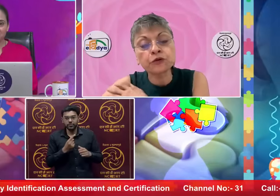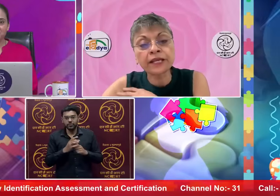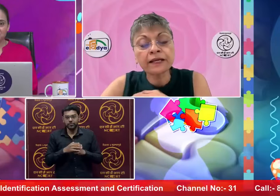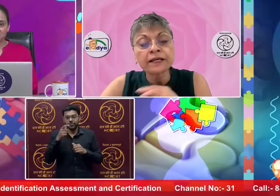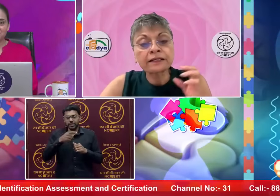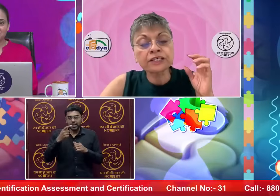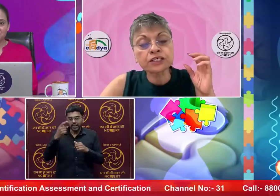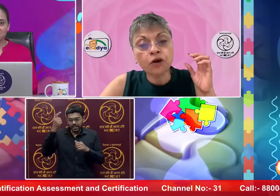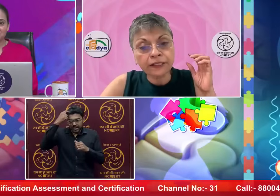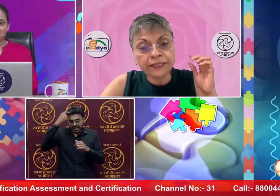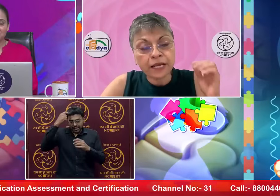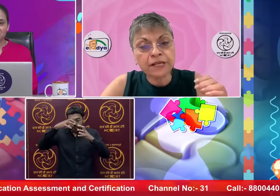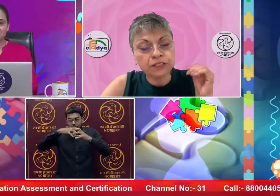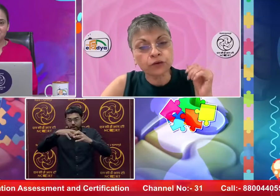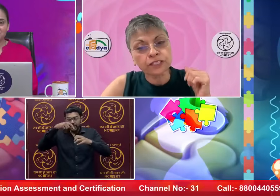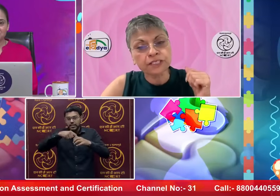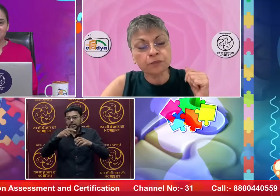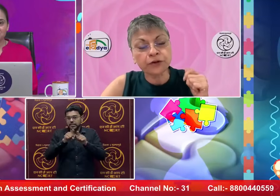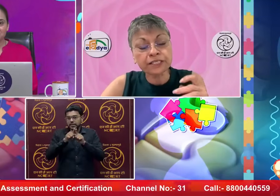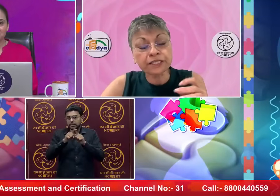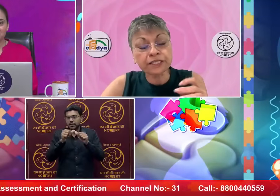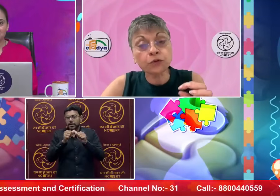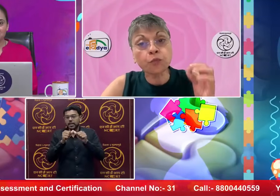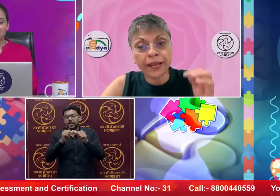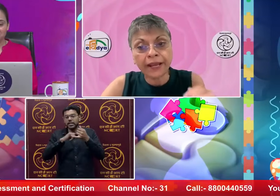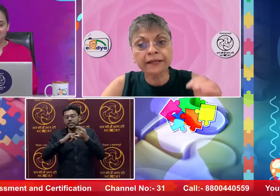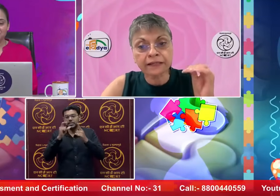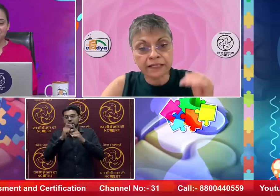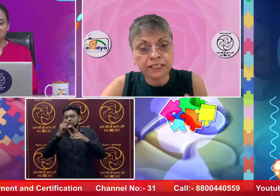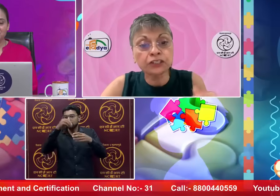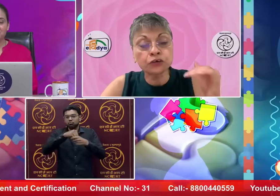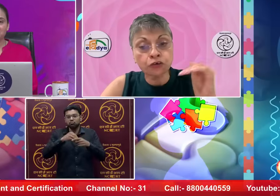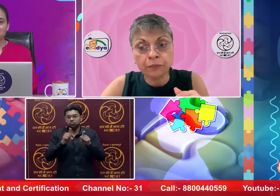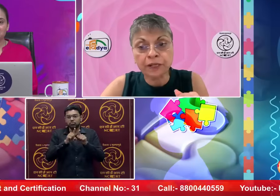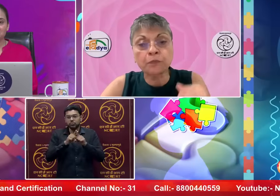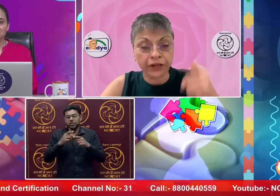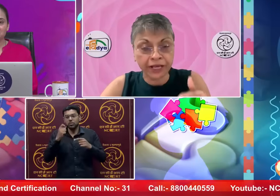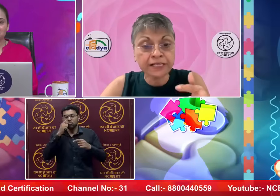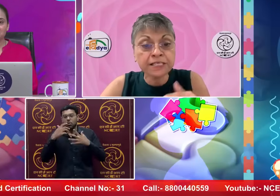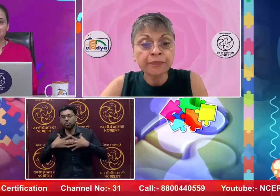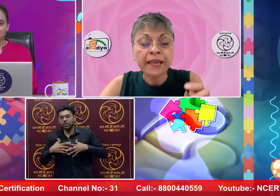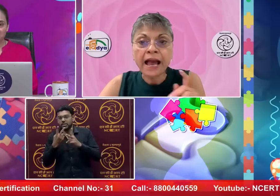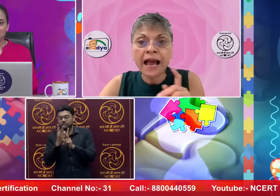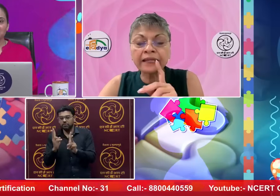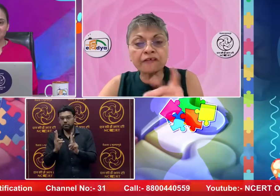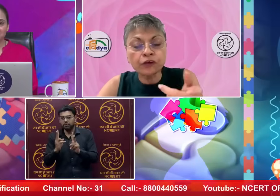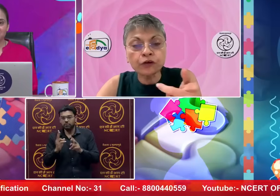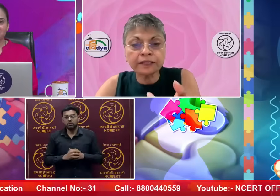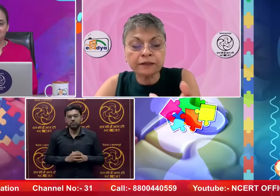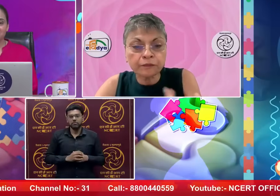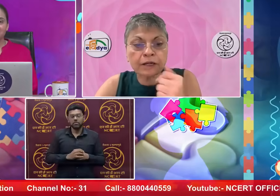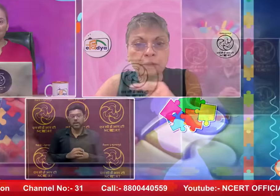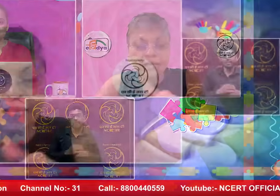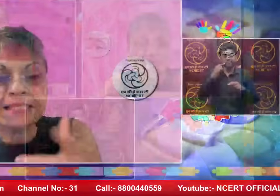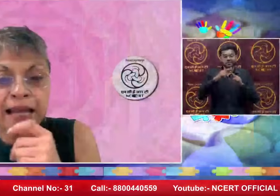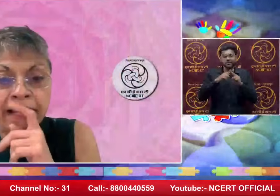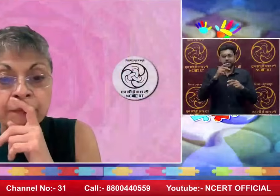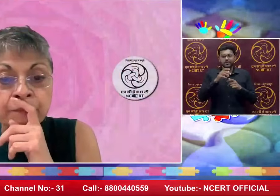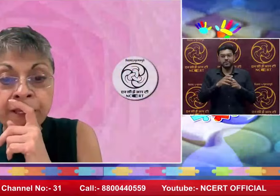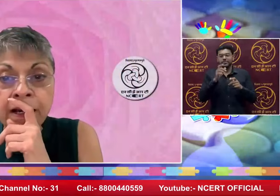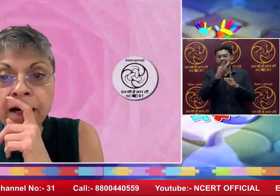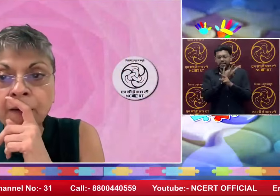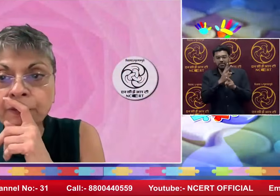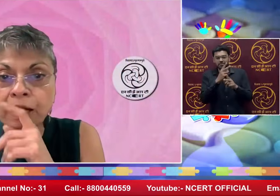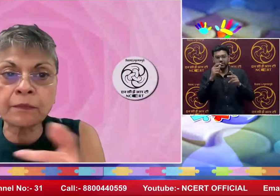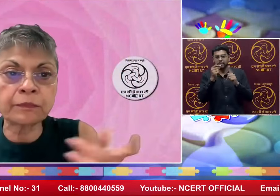synaptic pruning does not take place in autistic brains the way it does in neurotypical brains. And if you look at the next